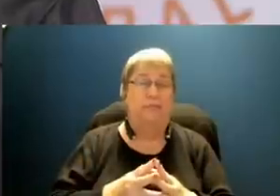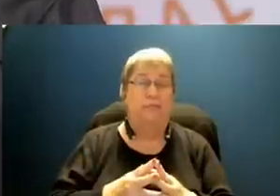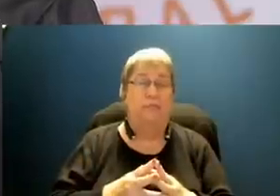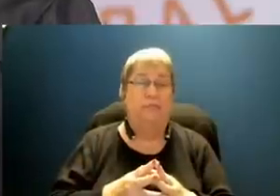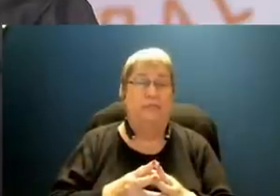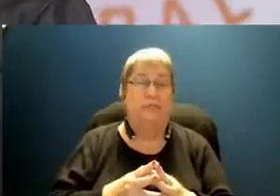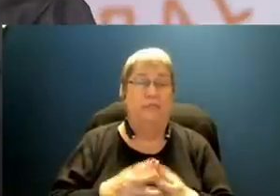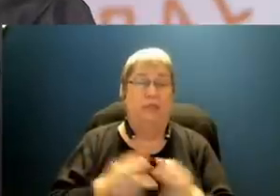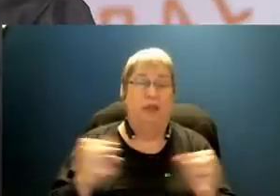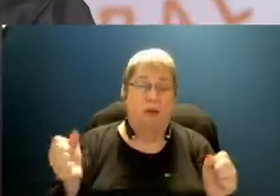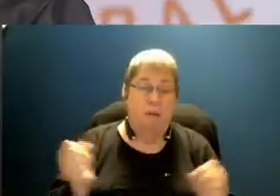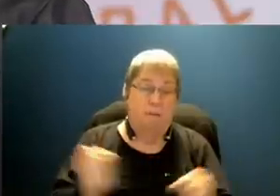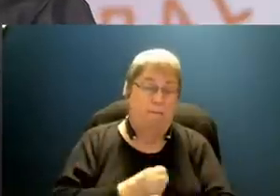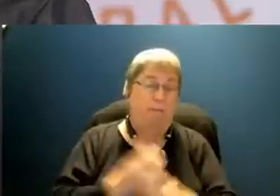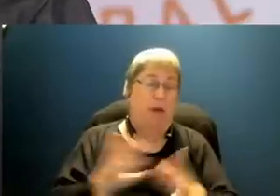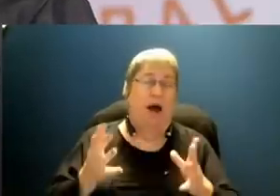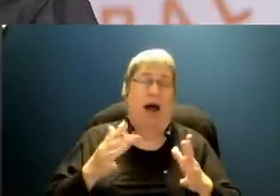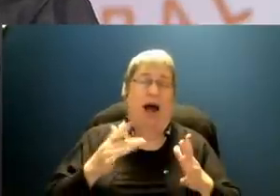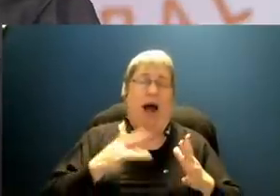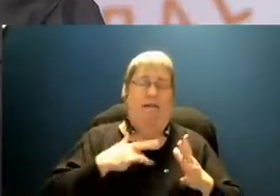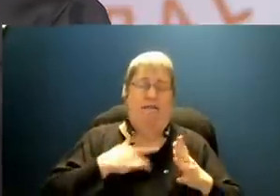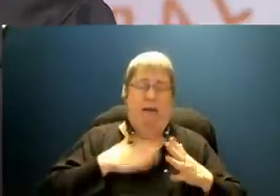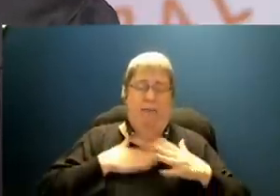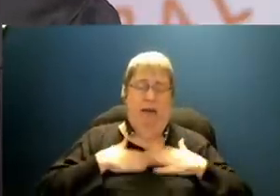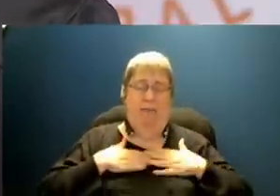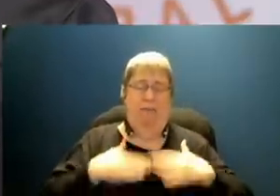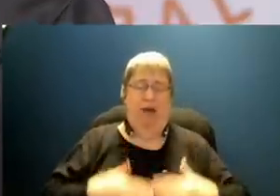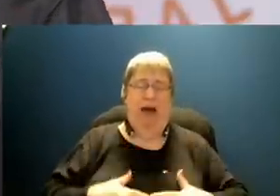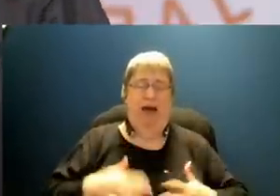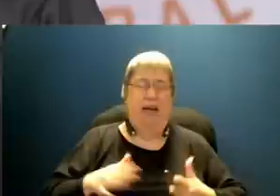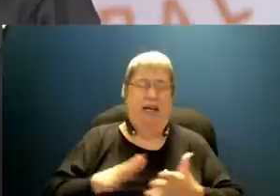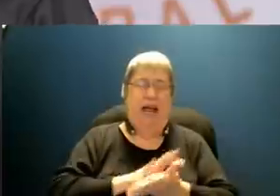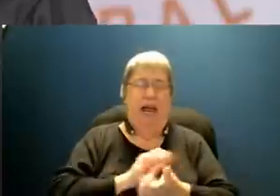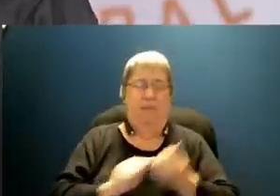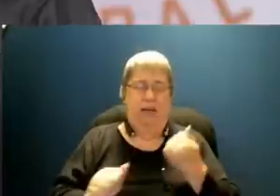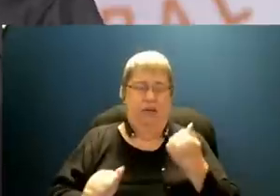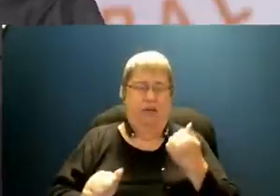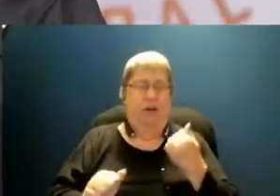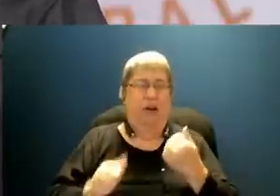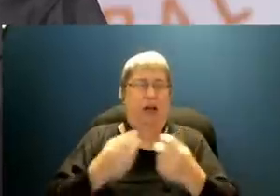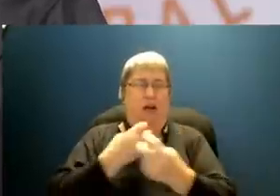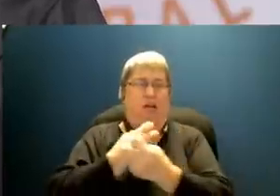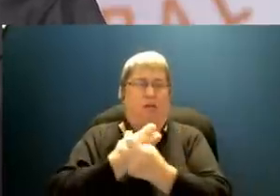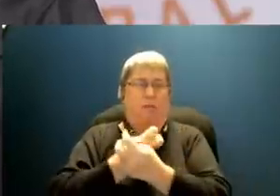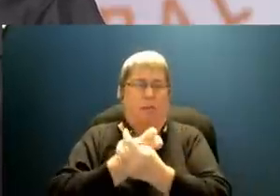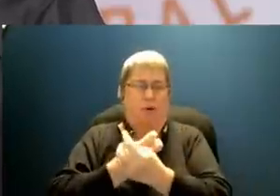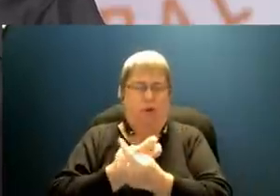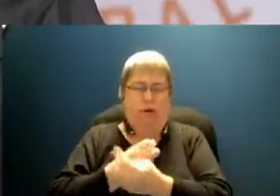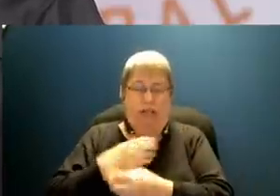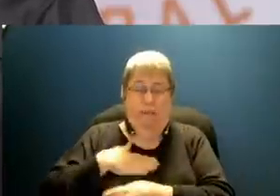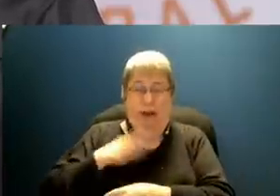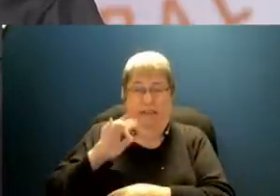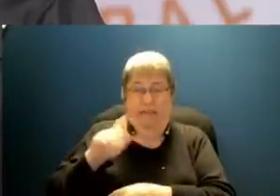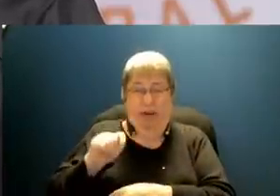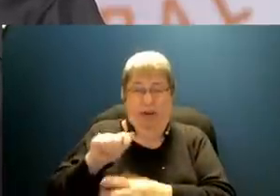I felt the horrible damage to my body. I felt the bones shatter in my foot upon impact.